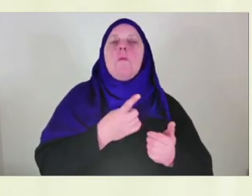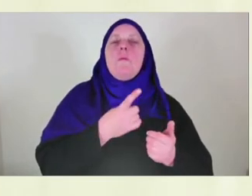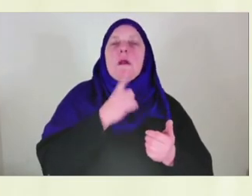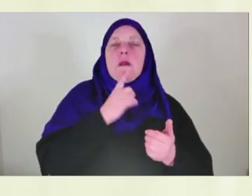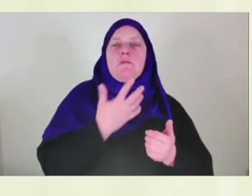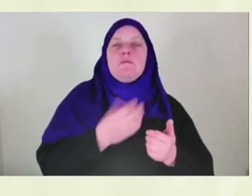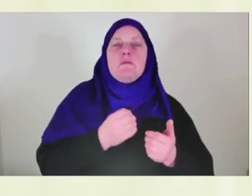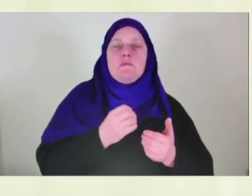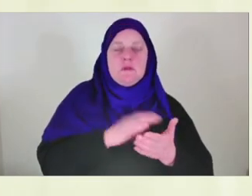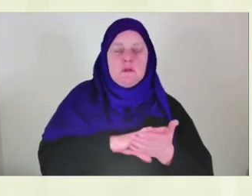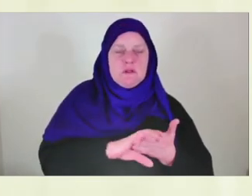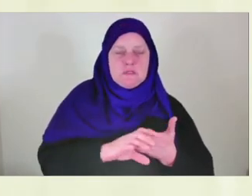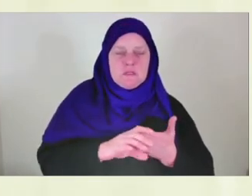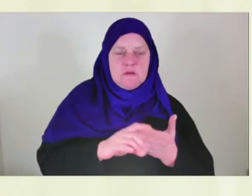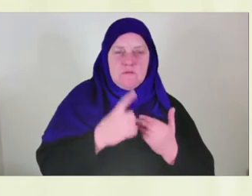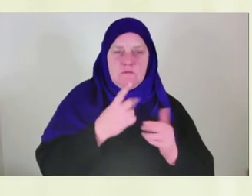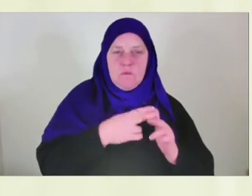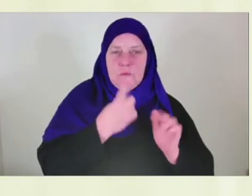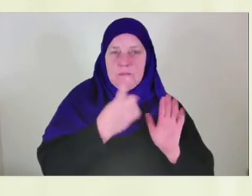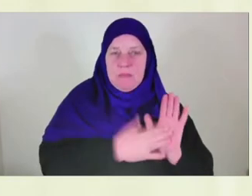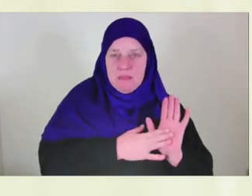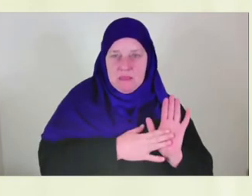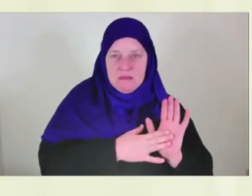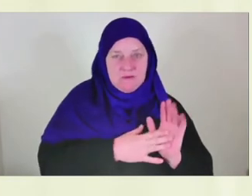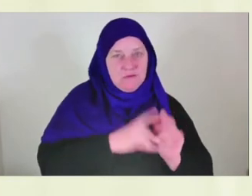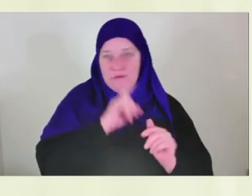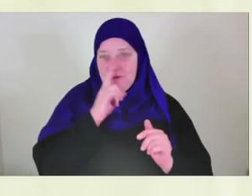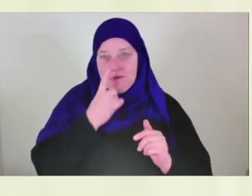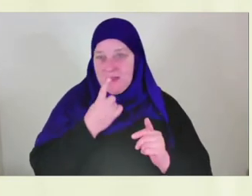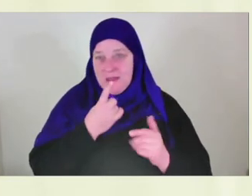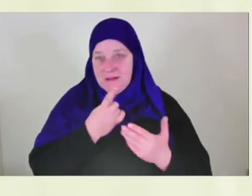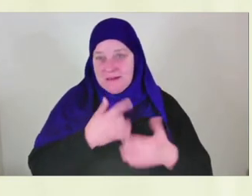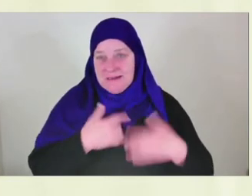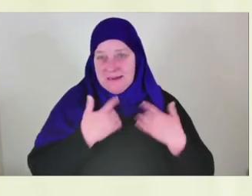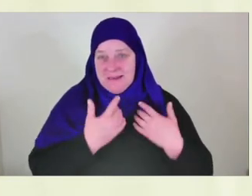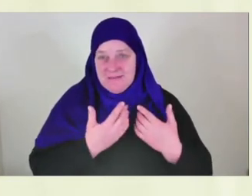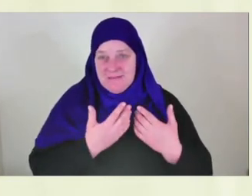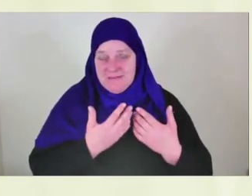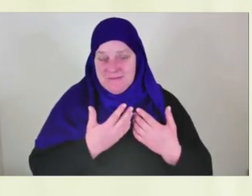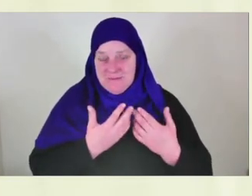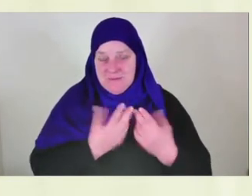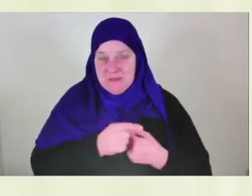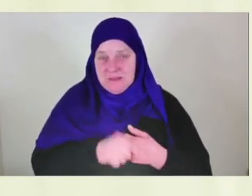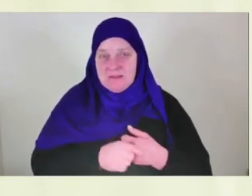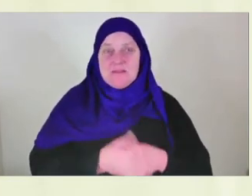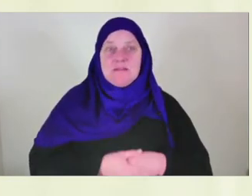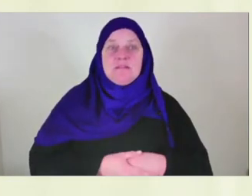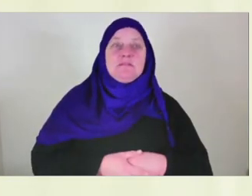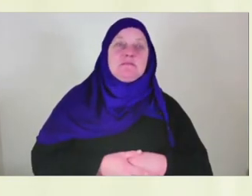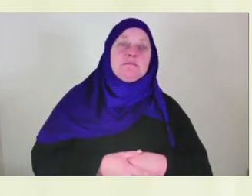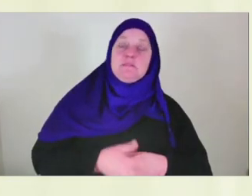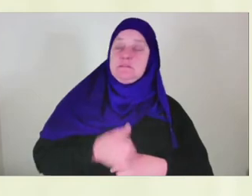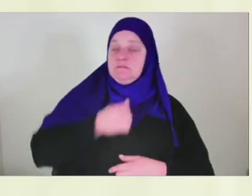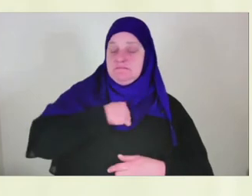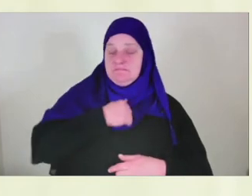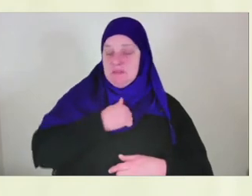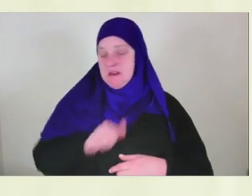neighbors, okay, they'd make their spaghetti with no meat, you know, it'd be just like, And